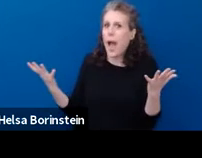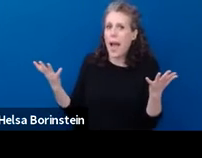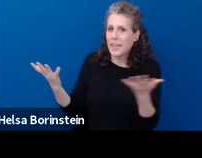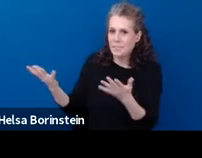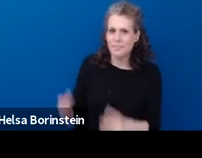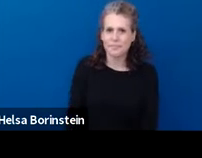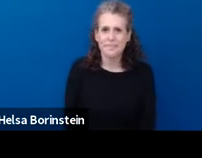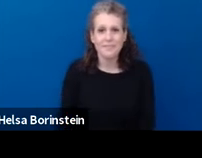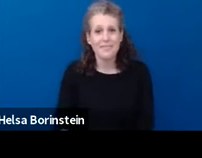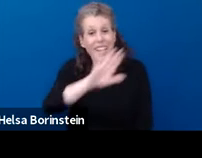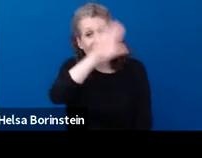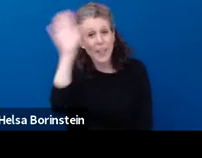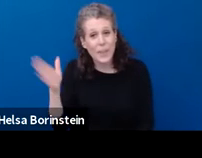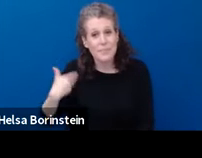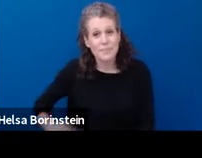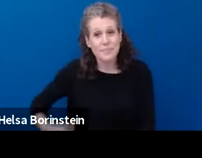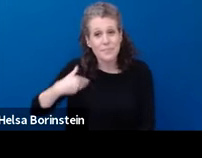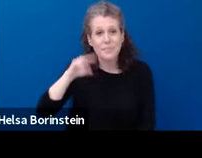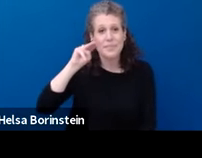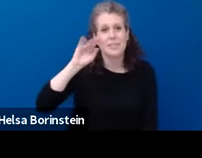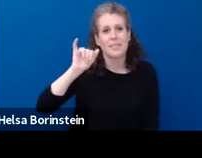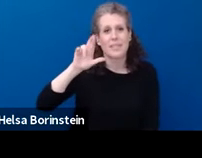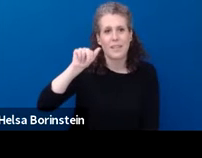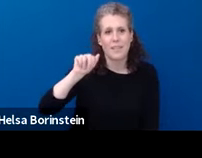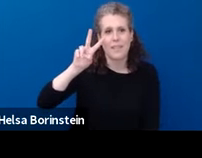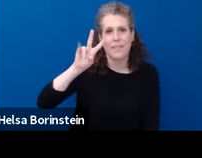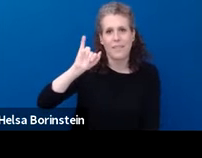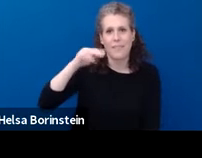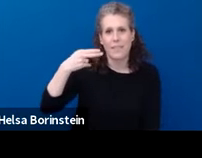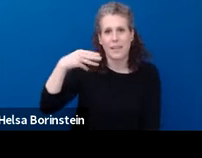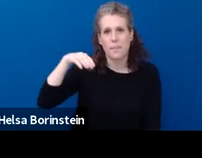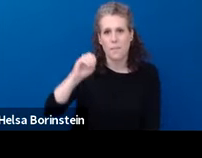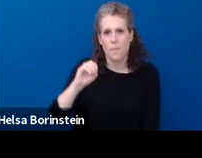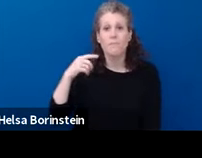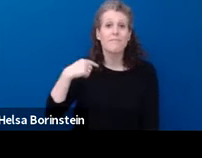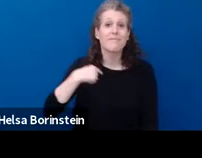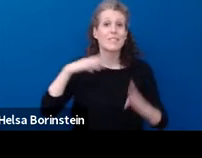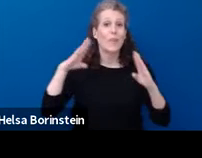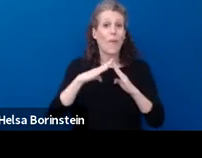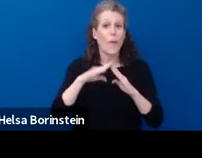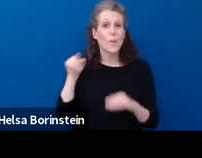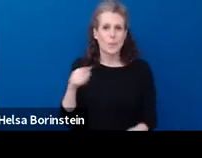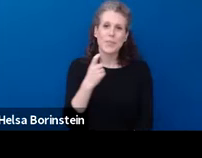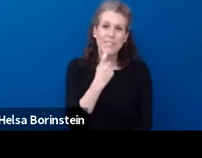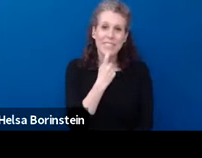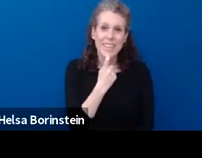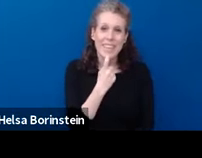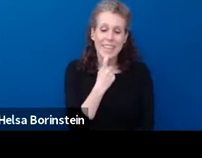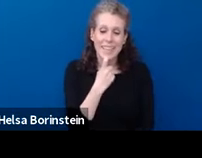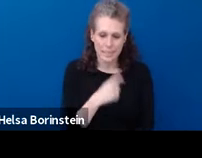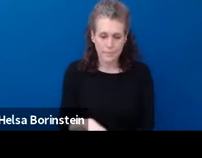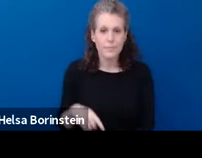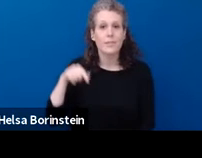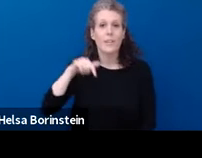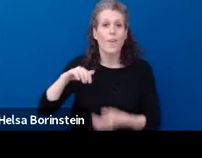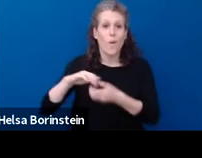hello. So my name is Mira Vihmo and I come from Finland. And the name of our organization in